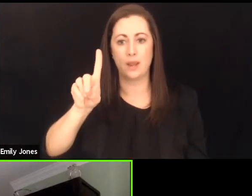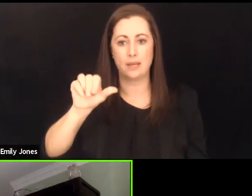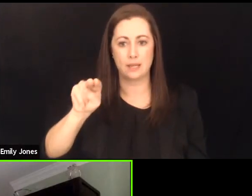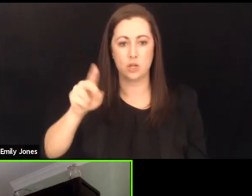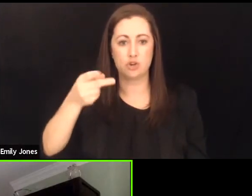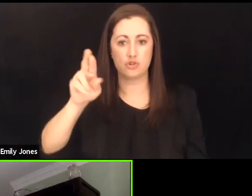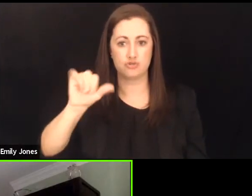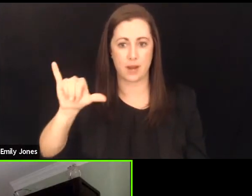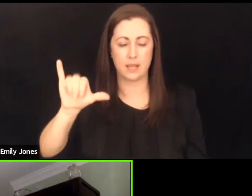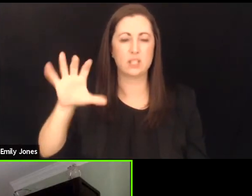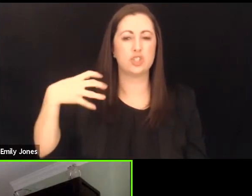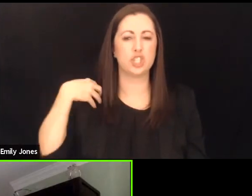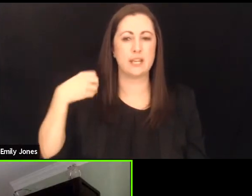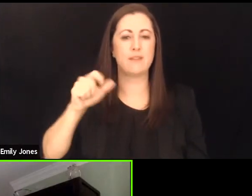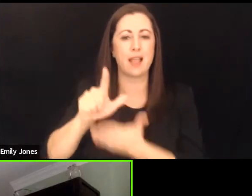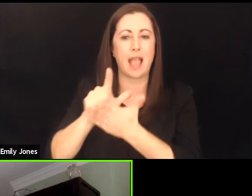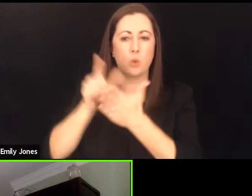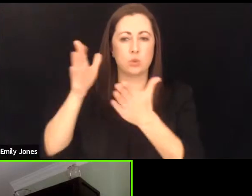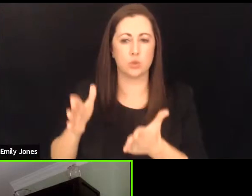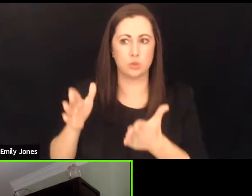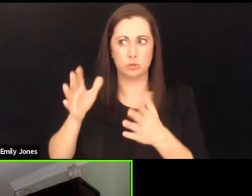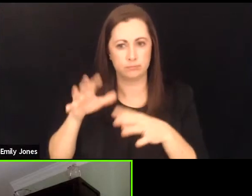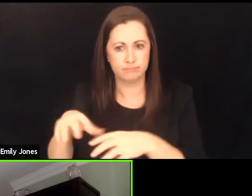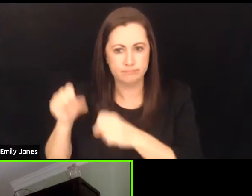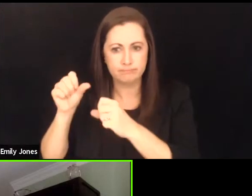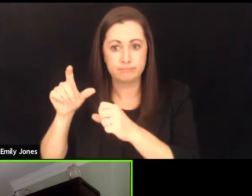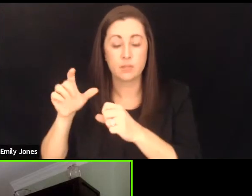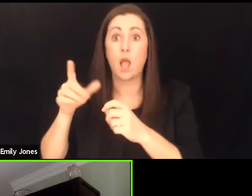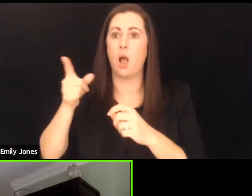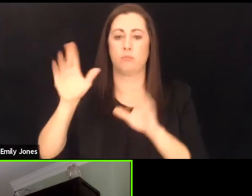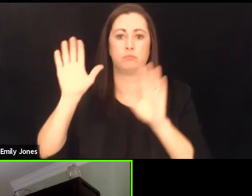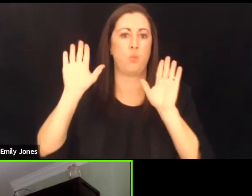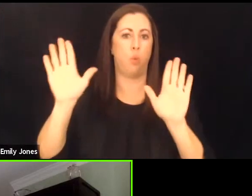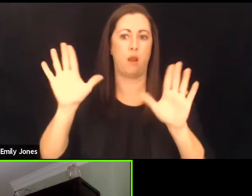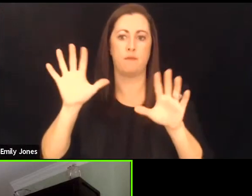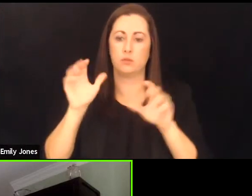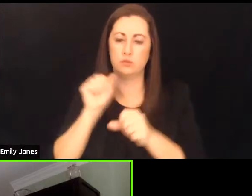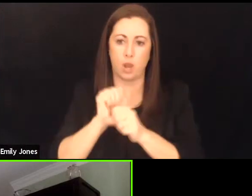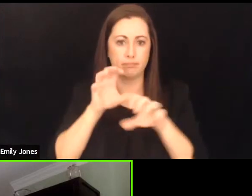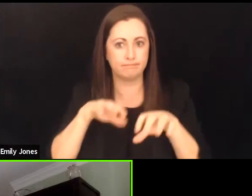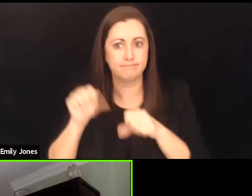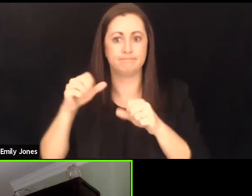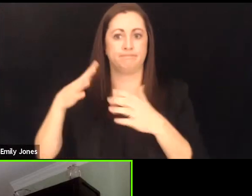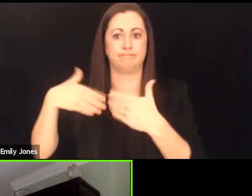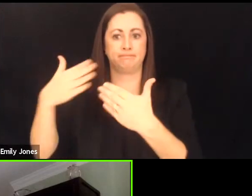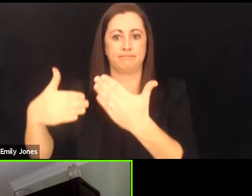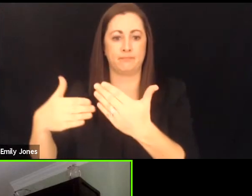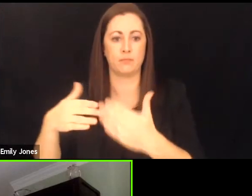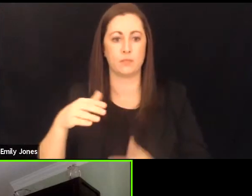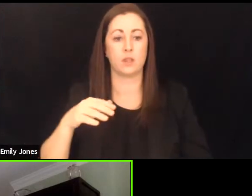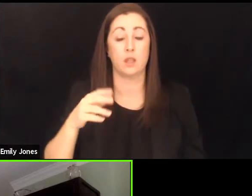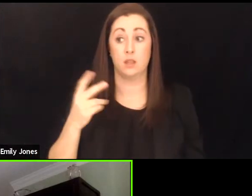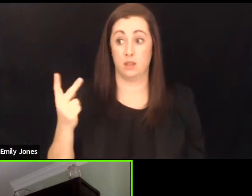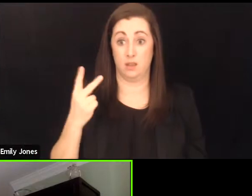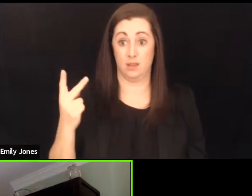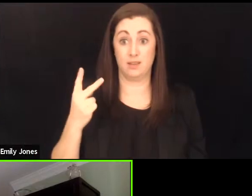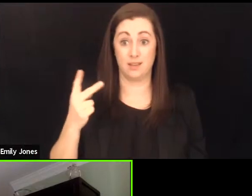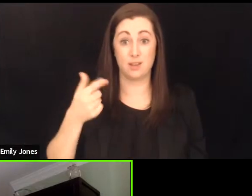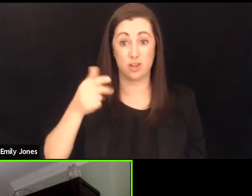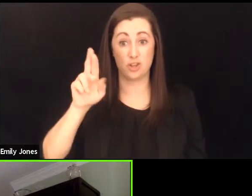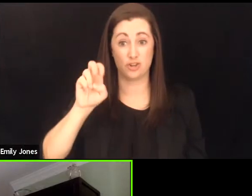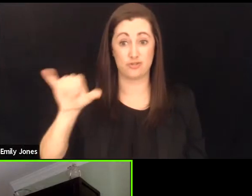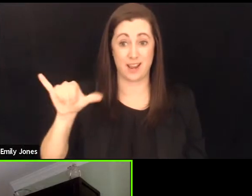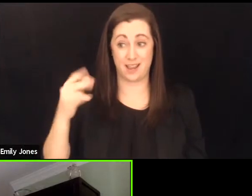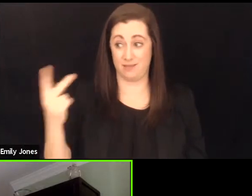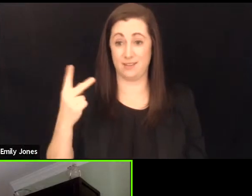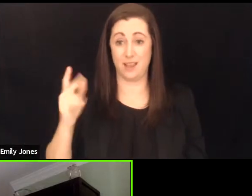to take it over and get it through. And Boyden Gray did a magnificent job. Now, Boyden Gray and I could not be more different in our